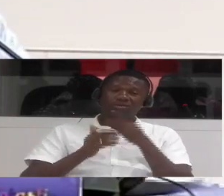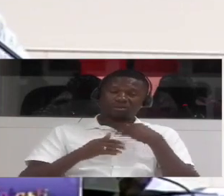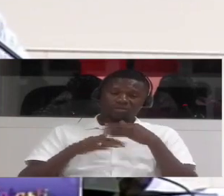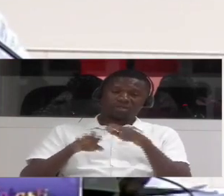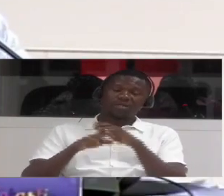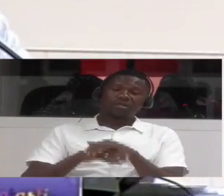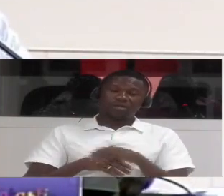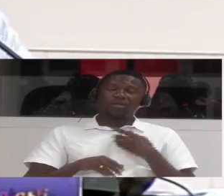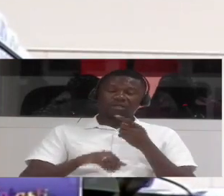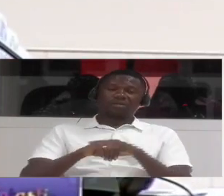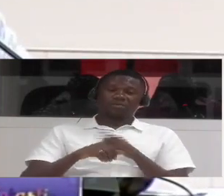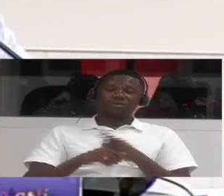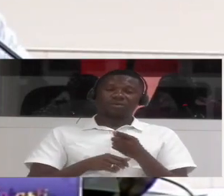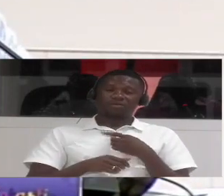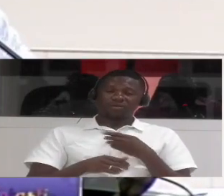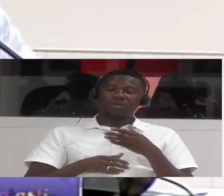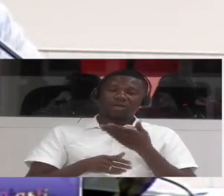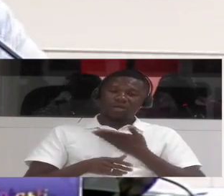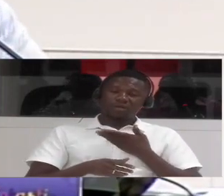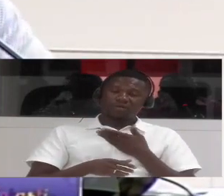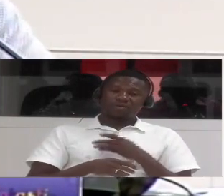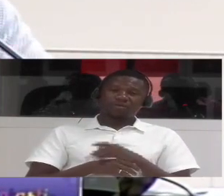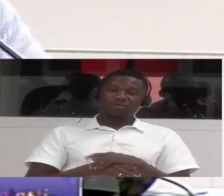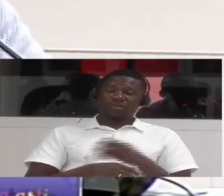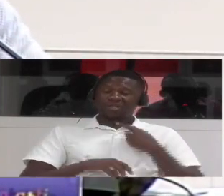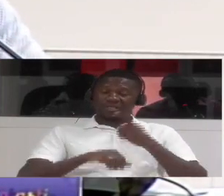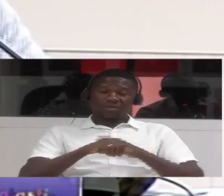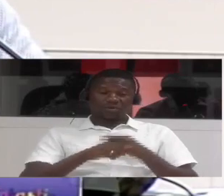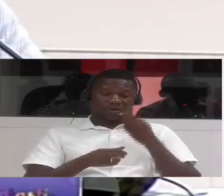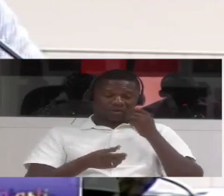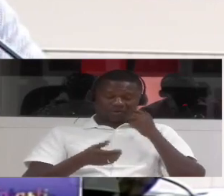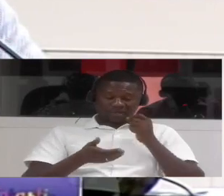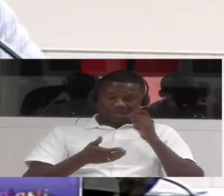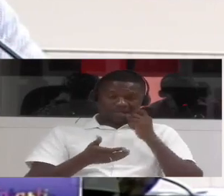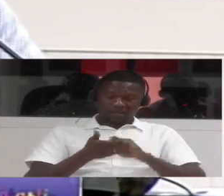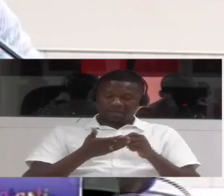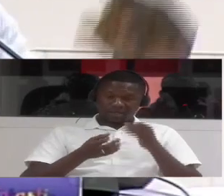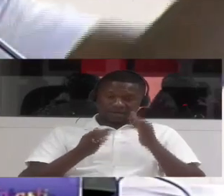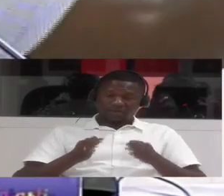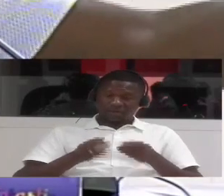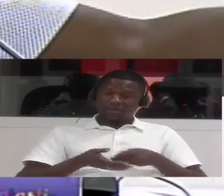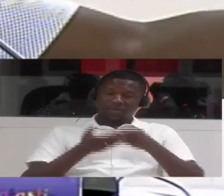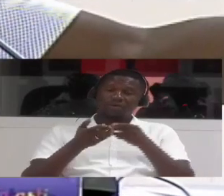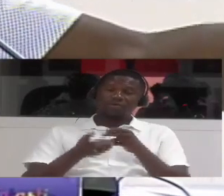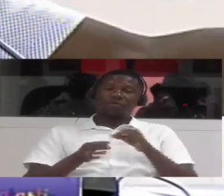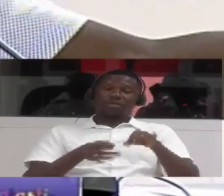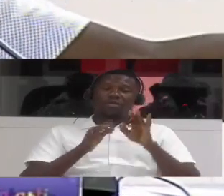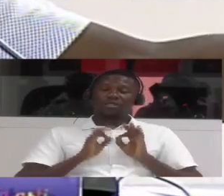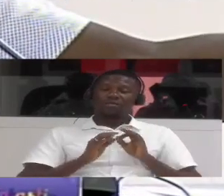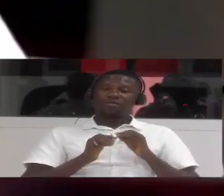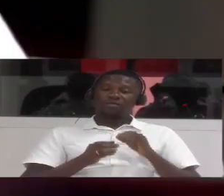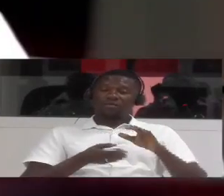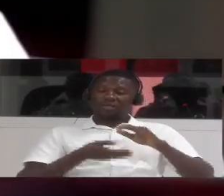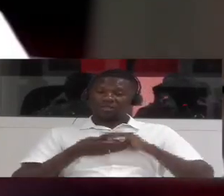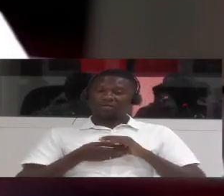was already granted. Well, while we were filing that, then we received a call that she was being taken to the Banyan